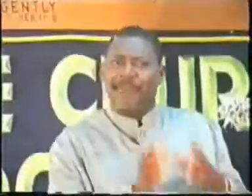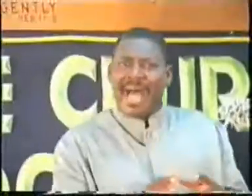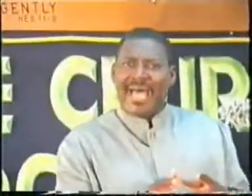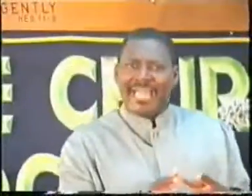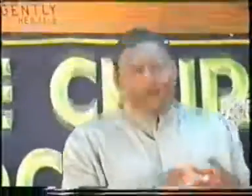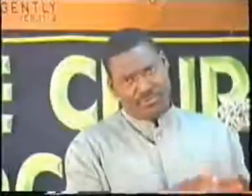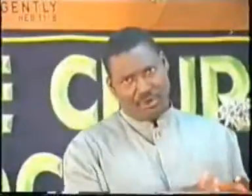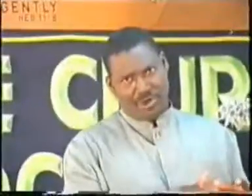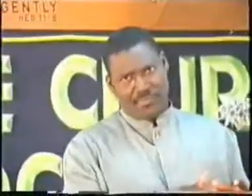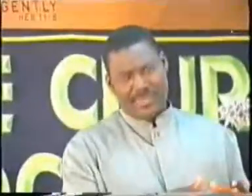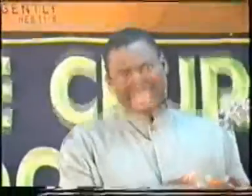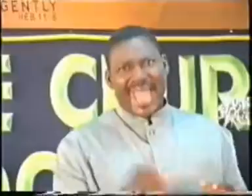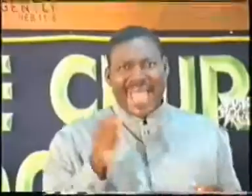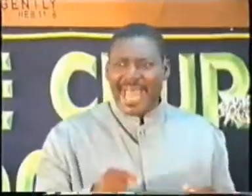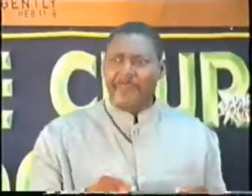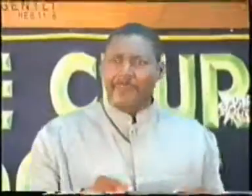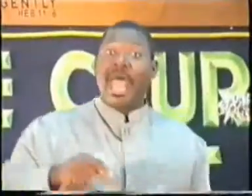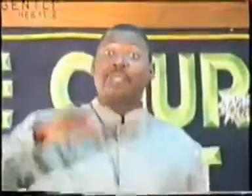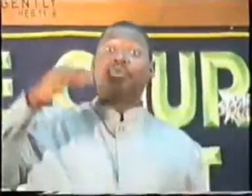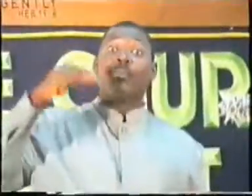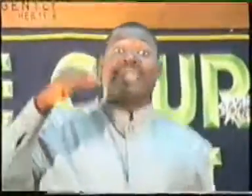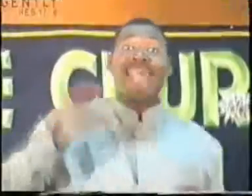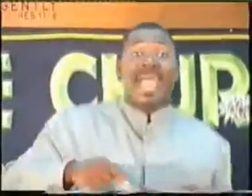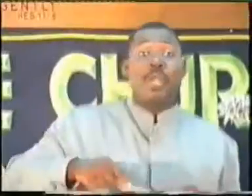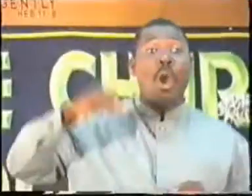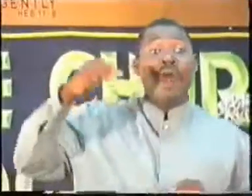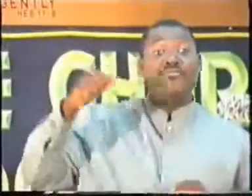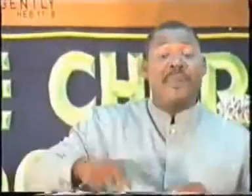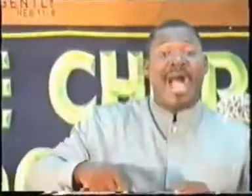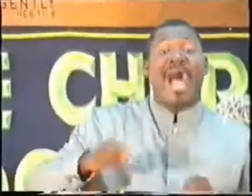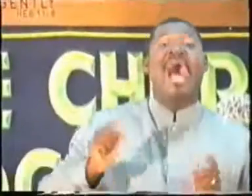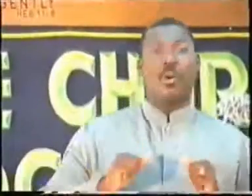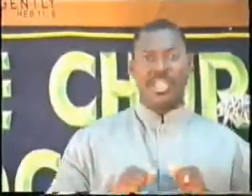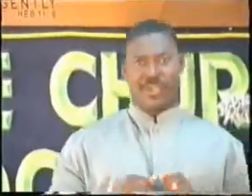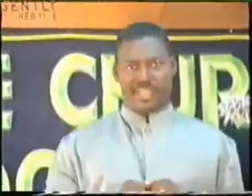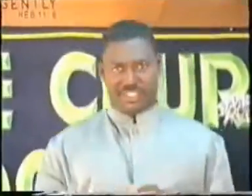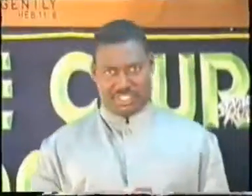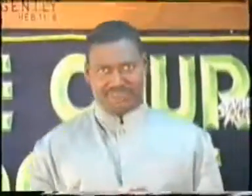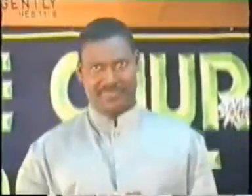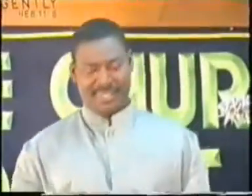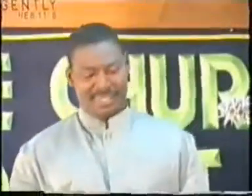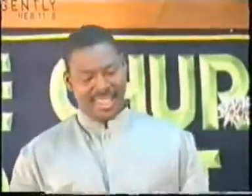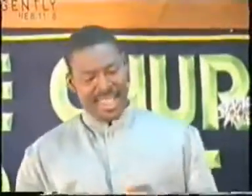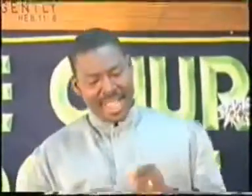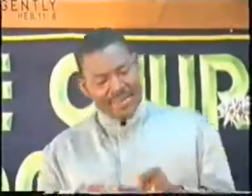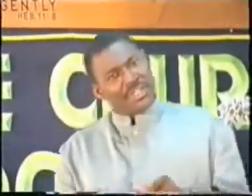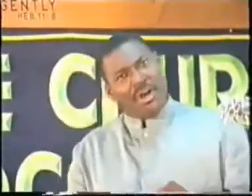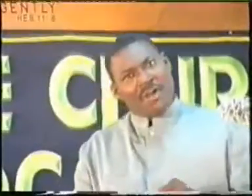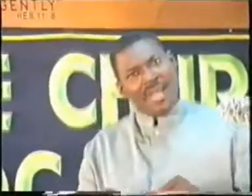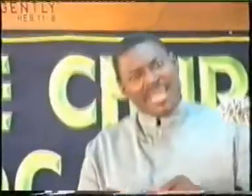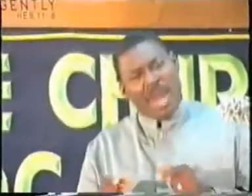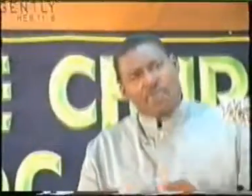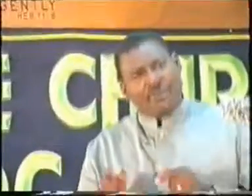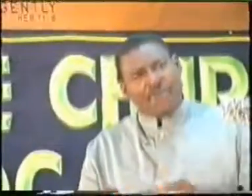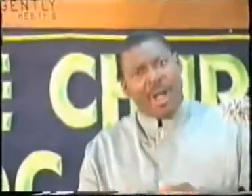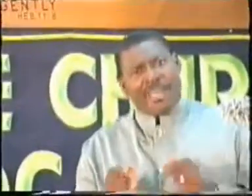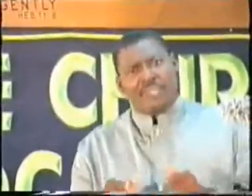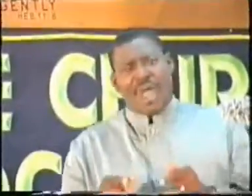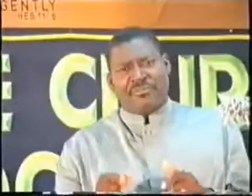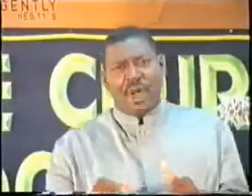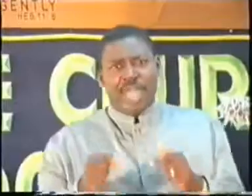what they are ma Lewi for no. And I'm and to Madino, a Juma, and our Yen, ain't you? And until